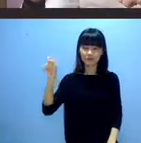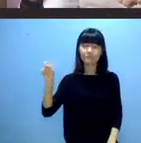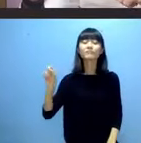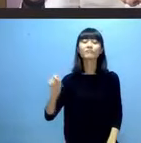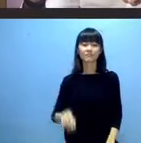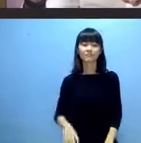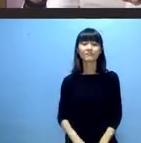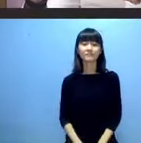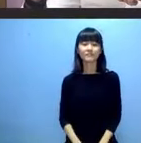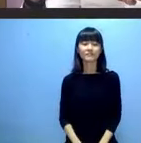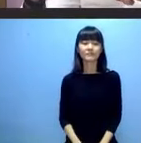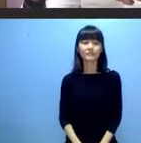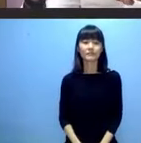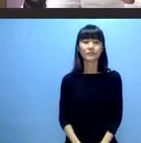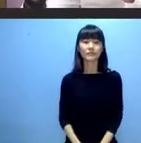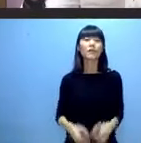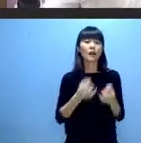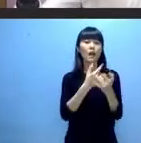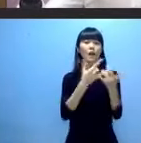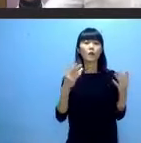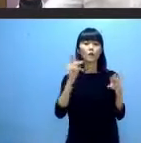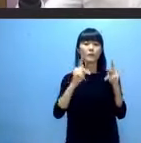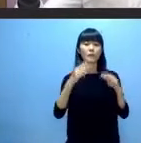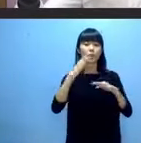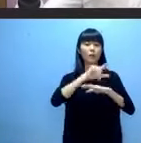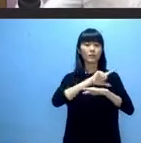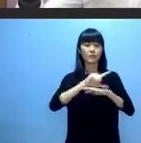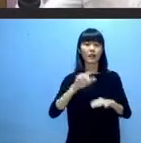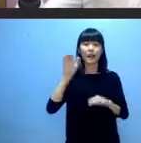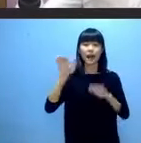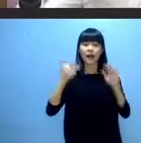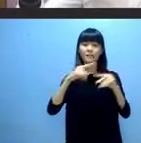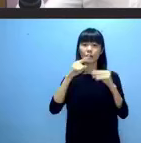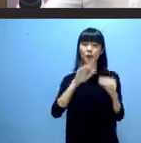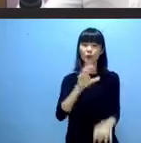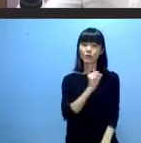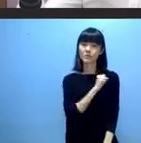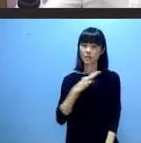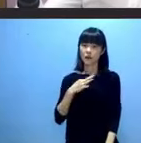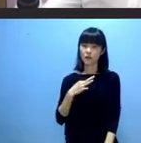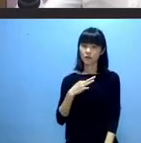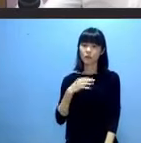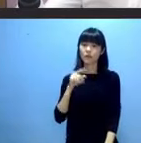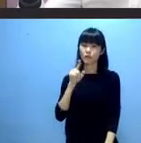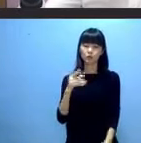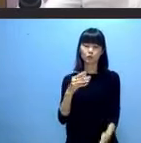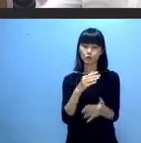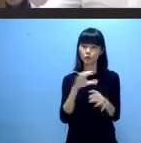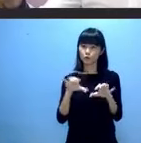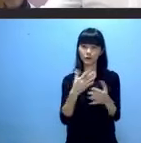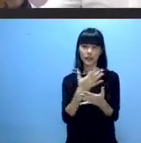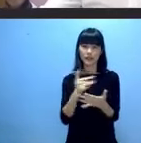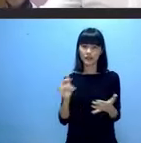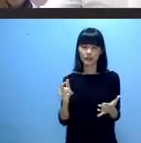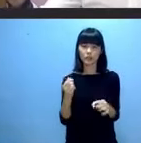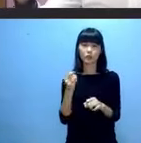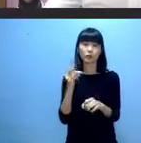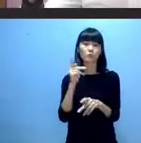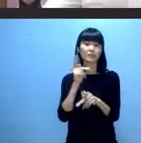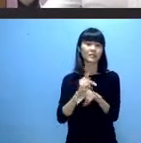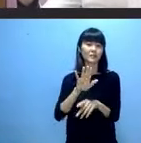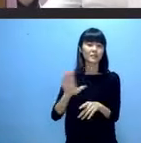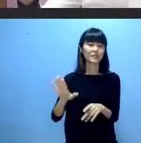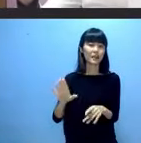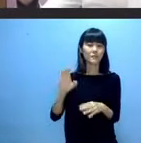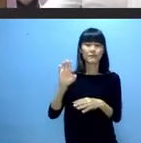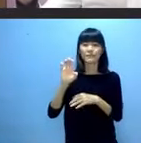a lot of people online are asking about your staff. Are you doing anything particularly special to sort of keep them engaged, take care of